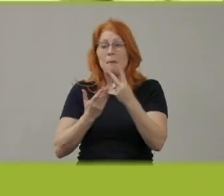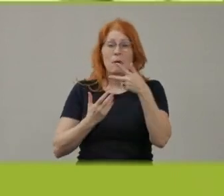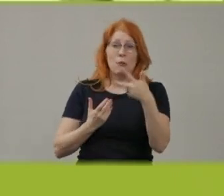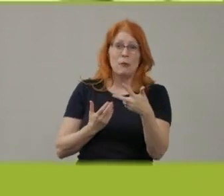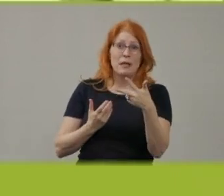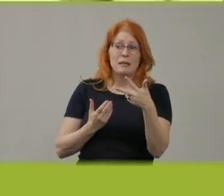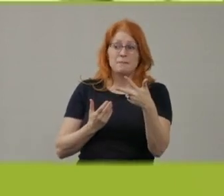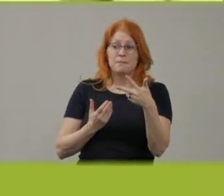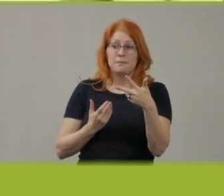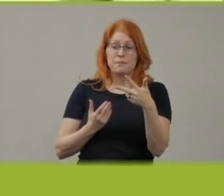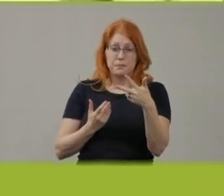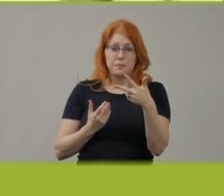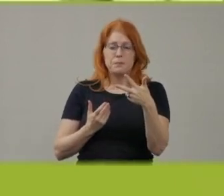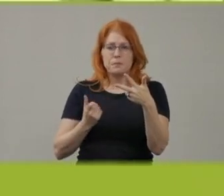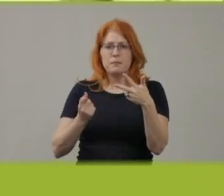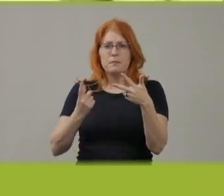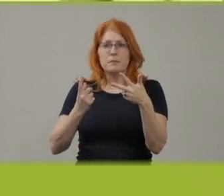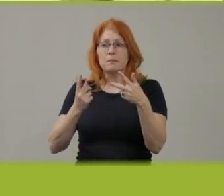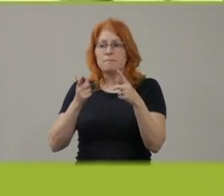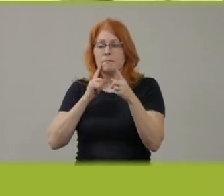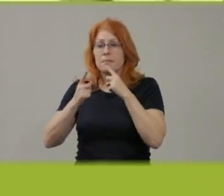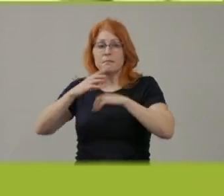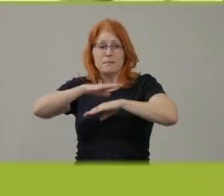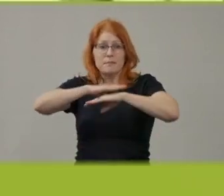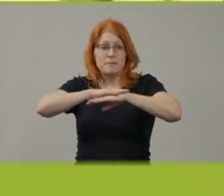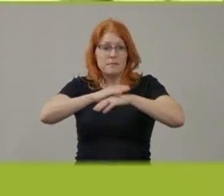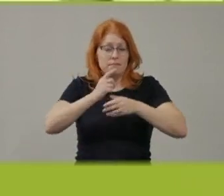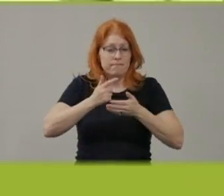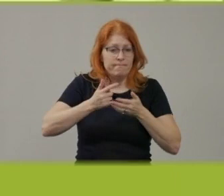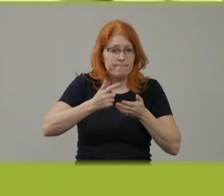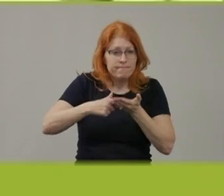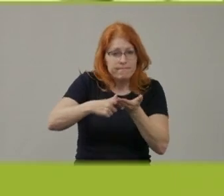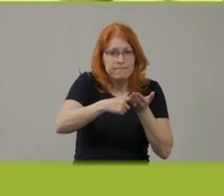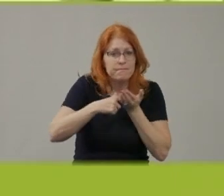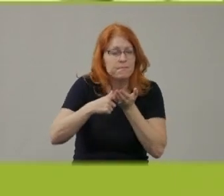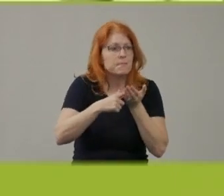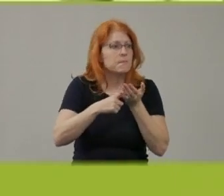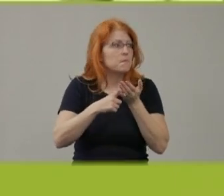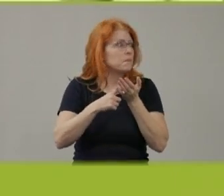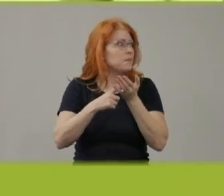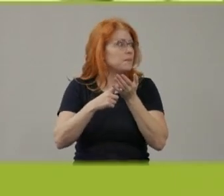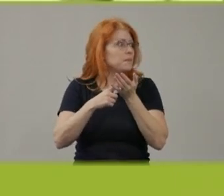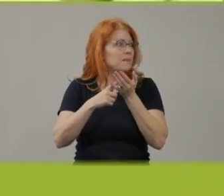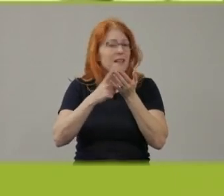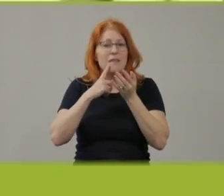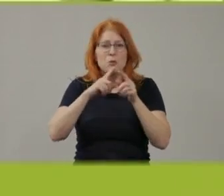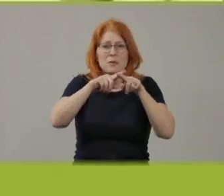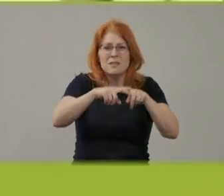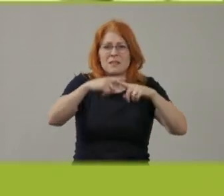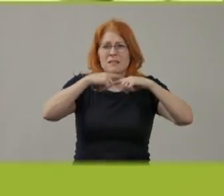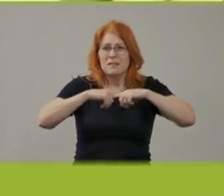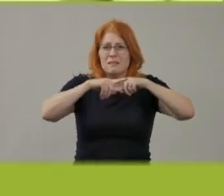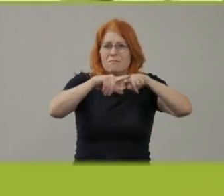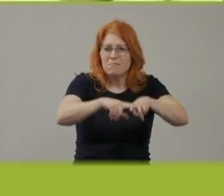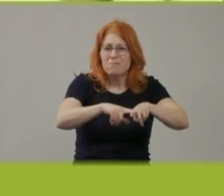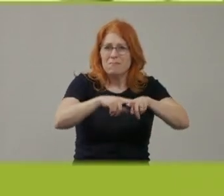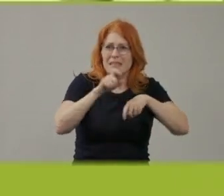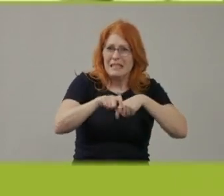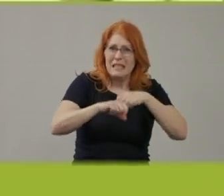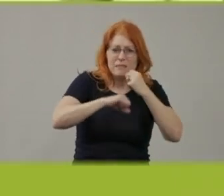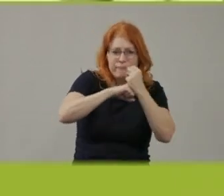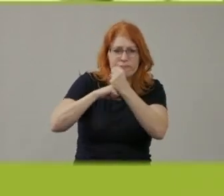3. And so I was just talking to our table over here. We have to lean into each other, and that's why we have